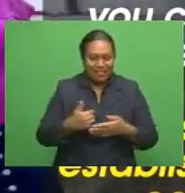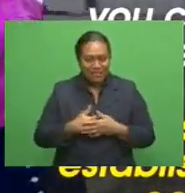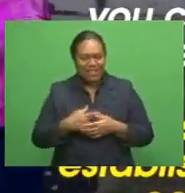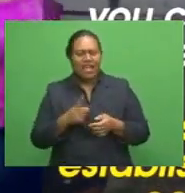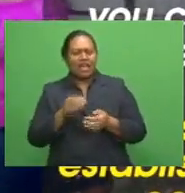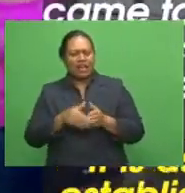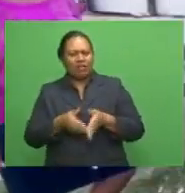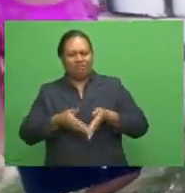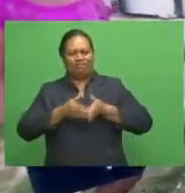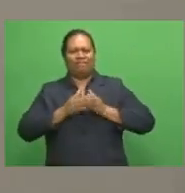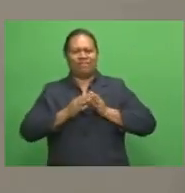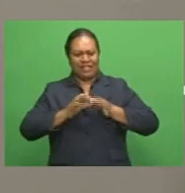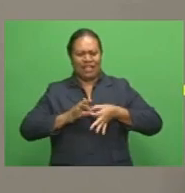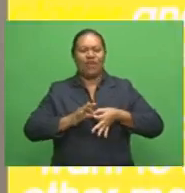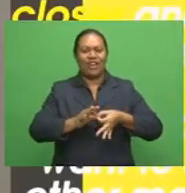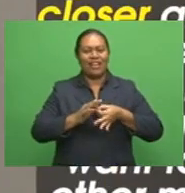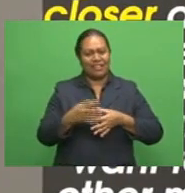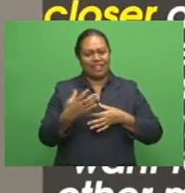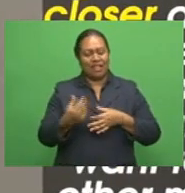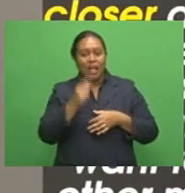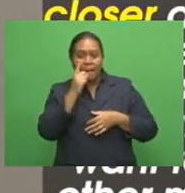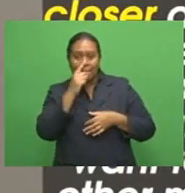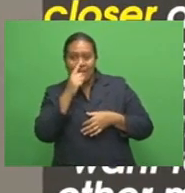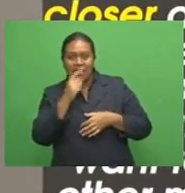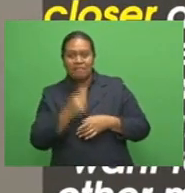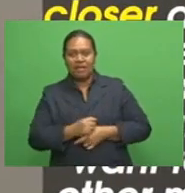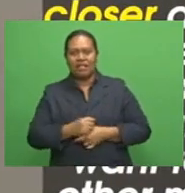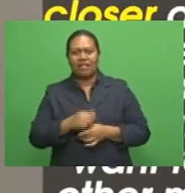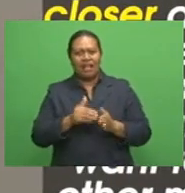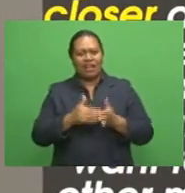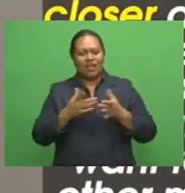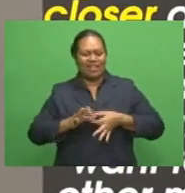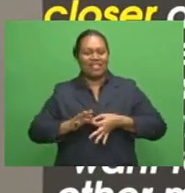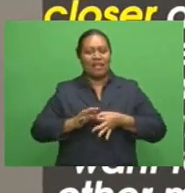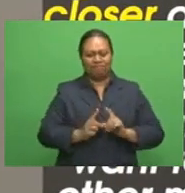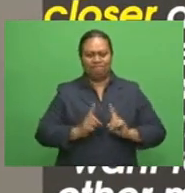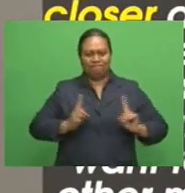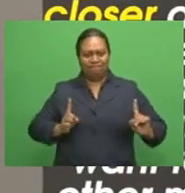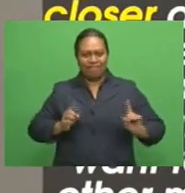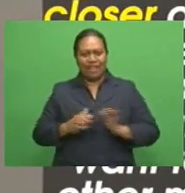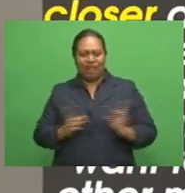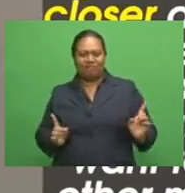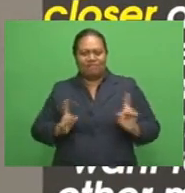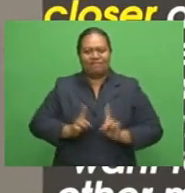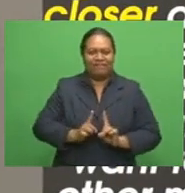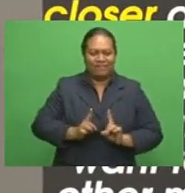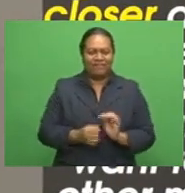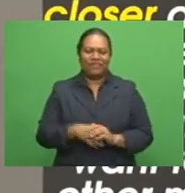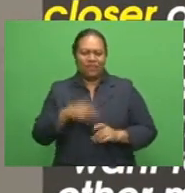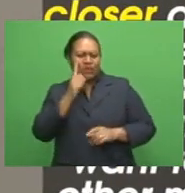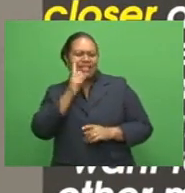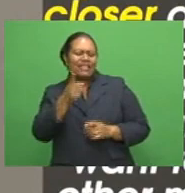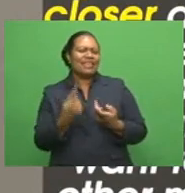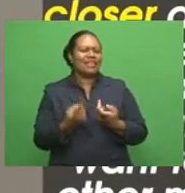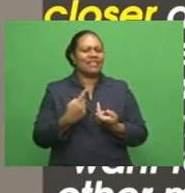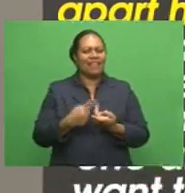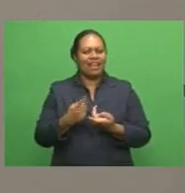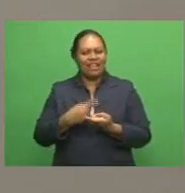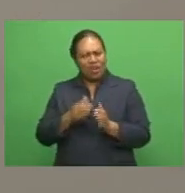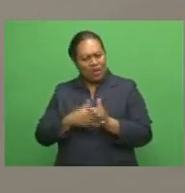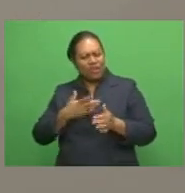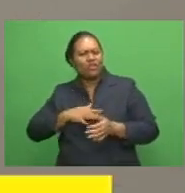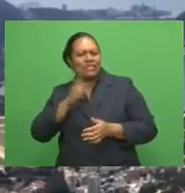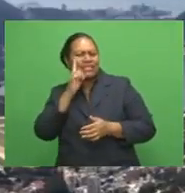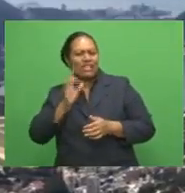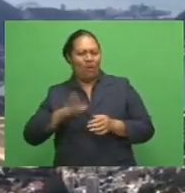established infinite connections, adding people who were apart have gotten closer, and families that weren't in the habit of seeing one another now want to see each other